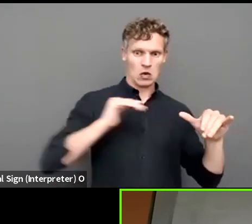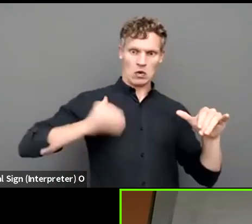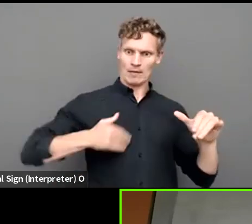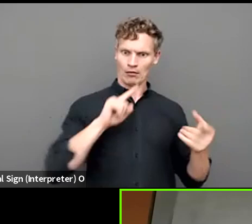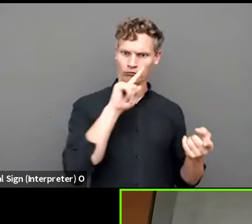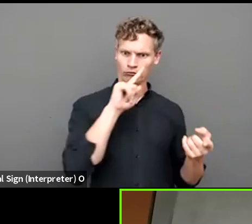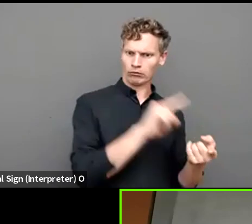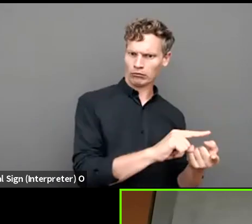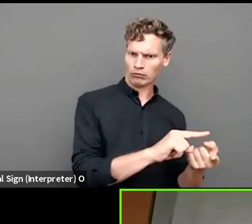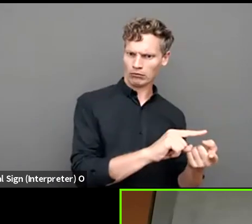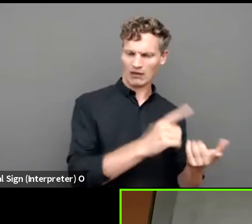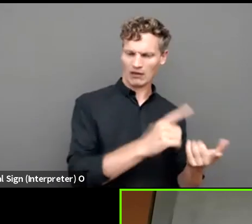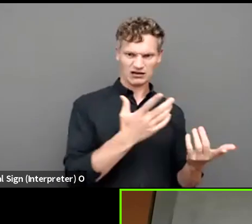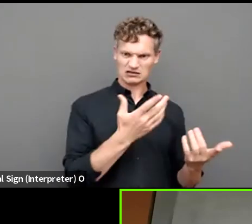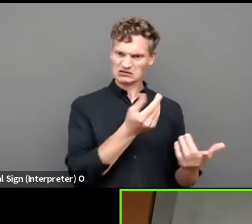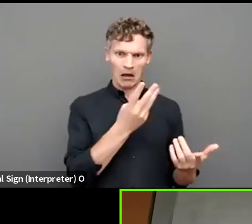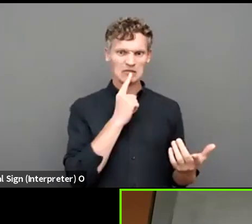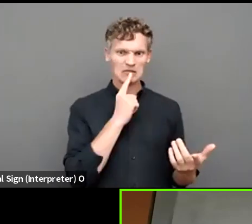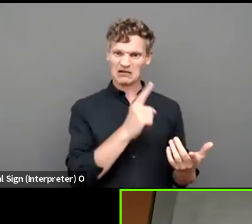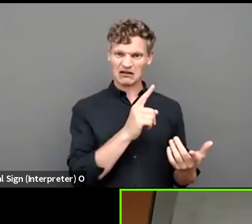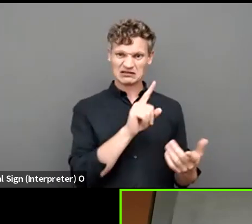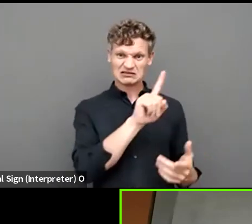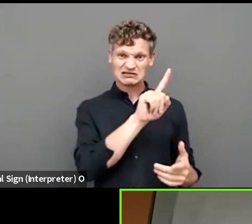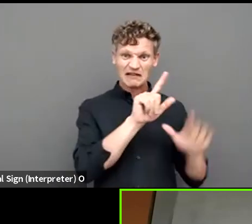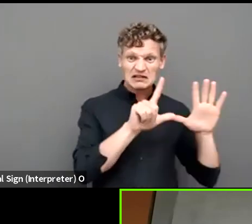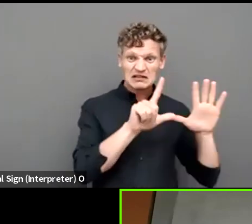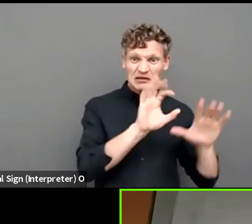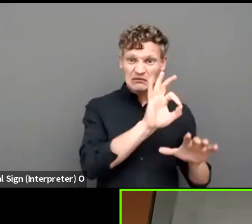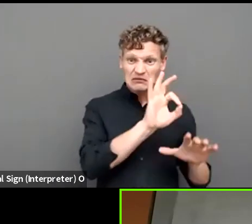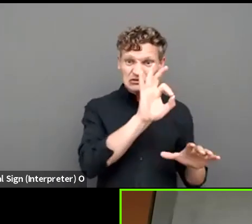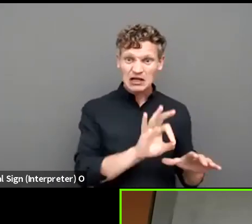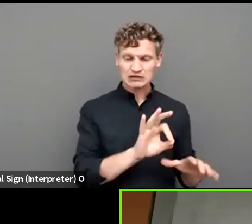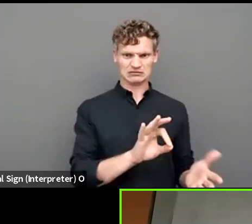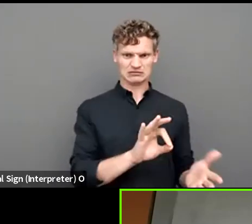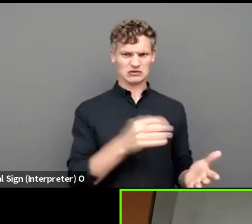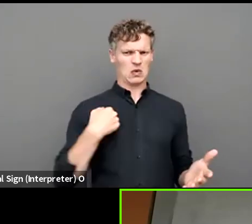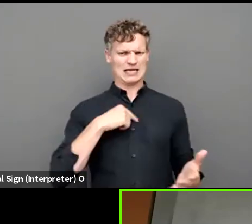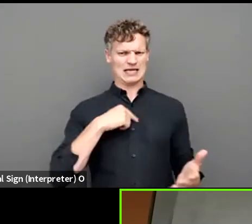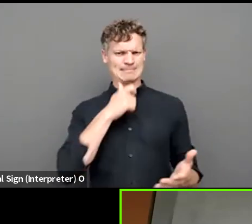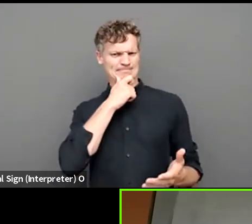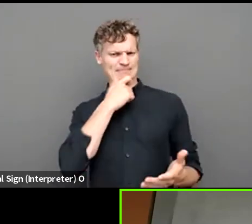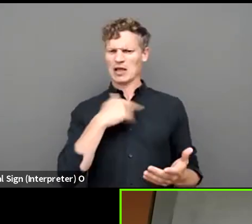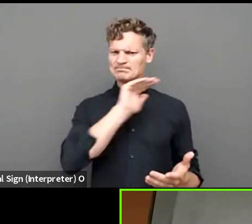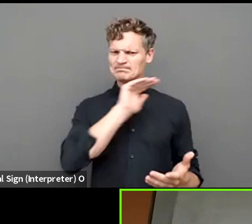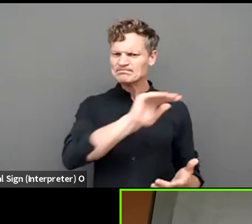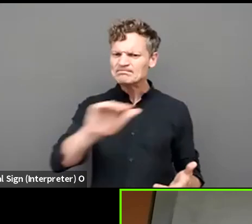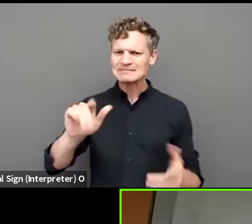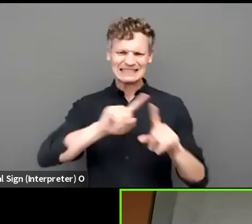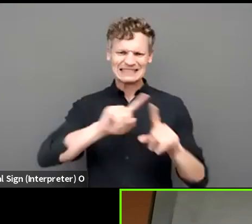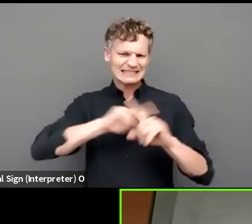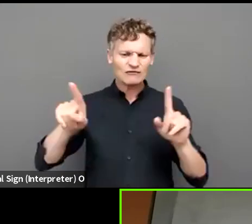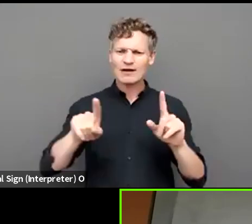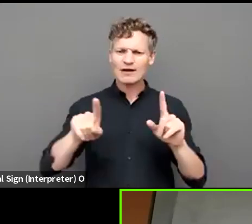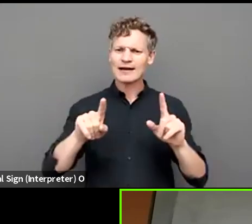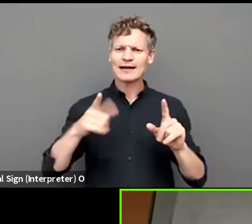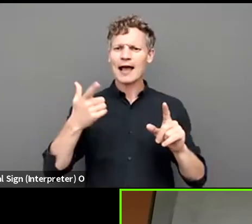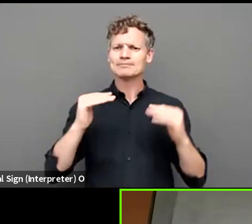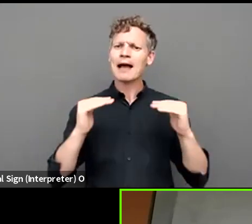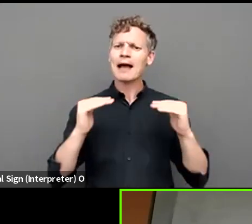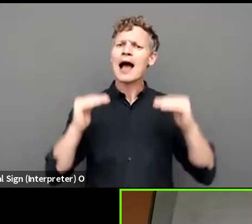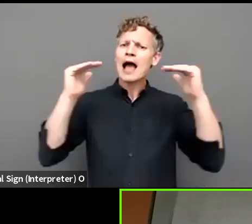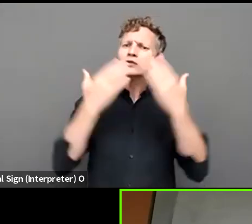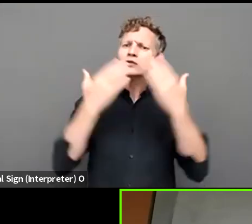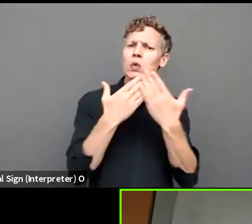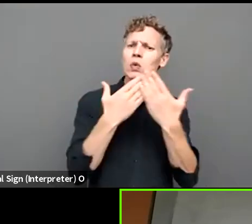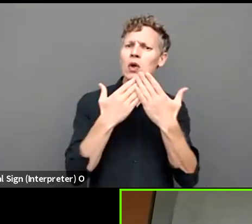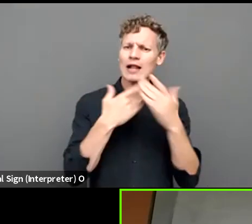in those studies. So what we did was we went around to high schools and we interviewed girls, and we say, why don't you